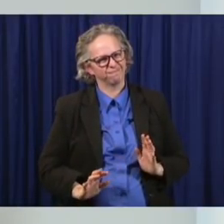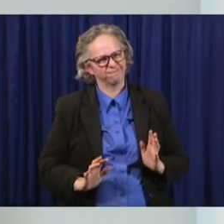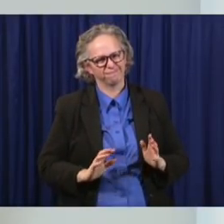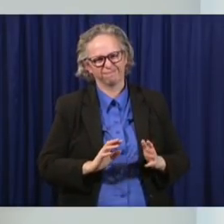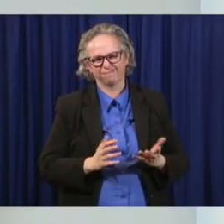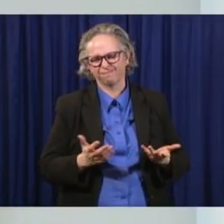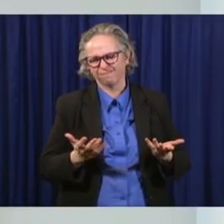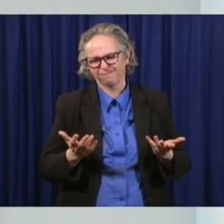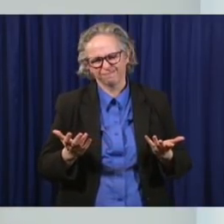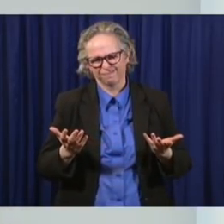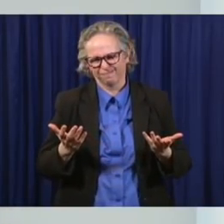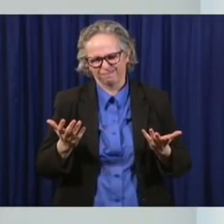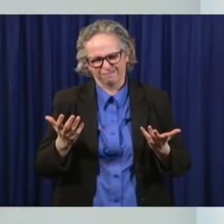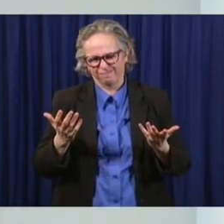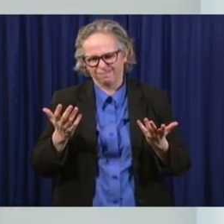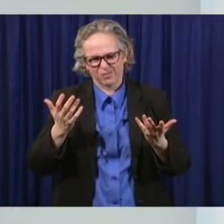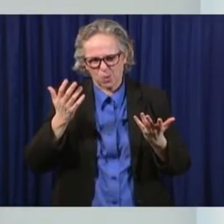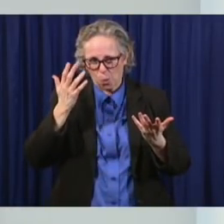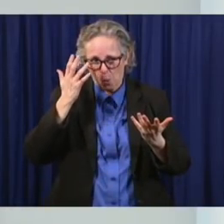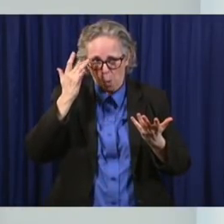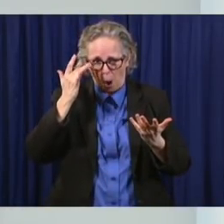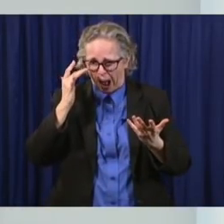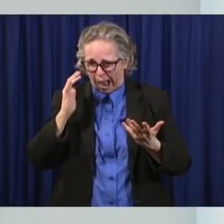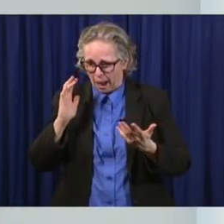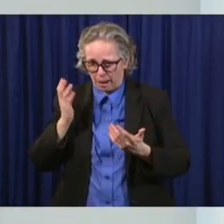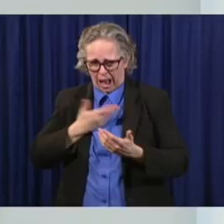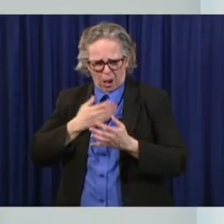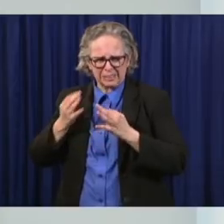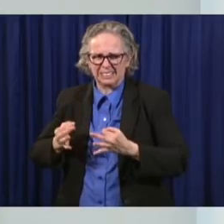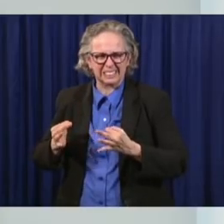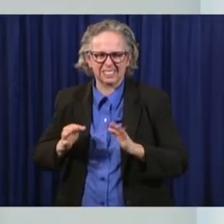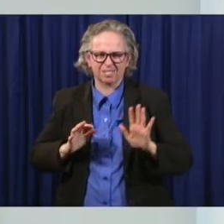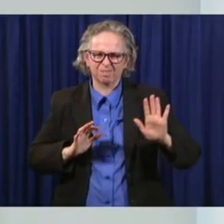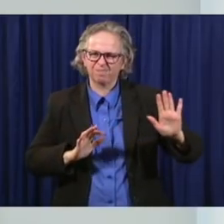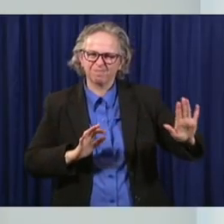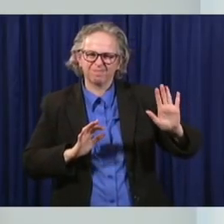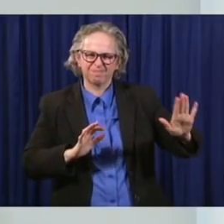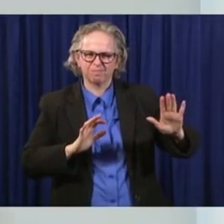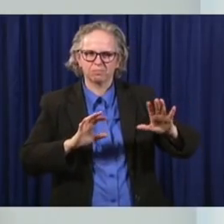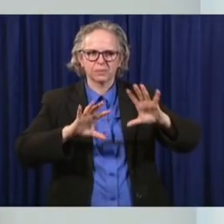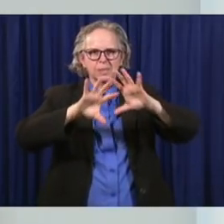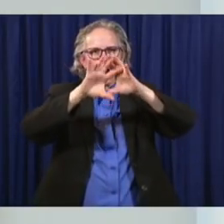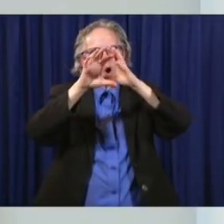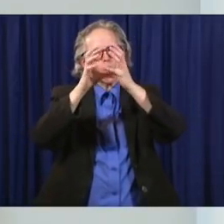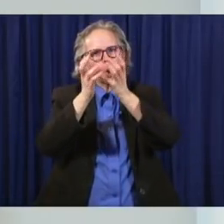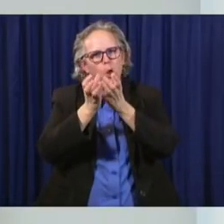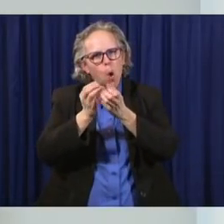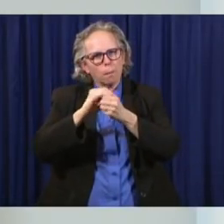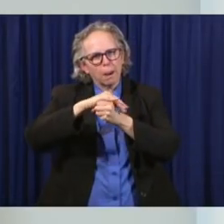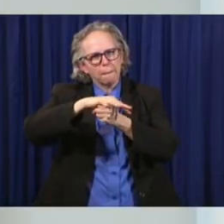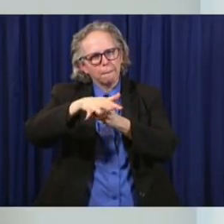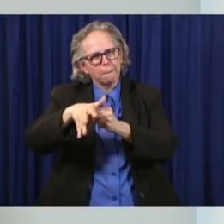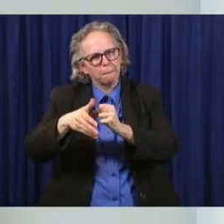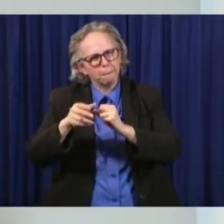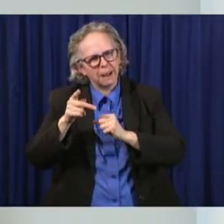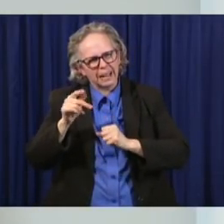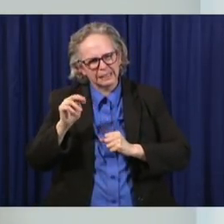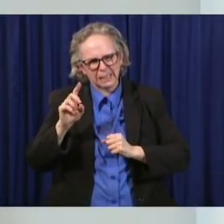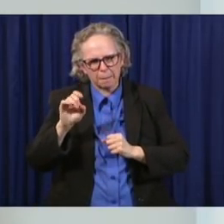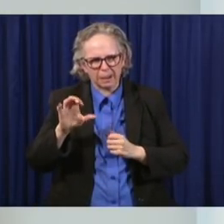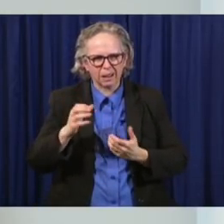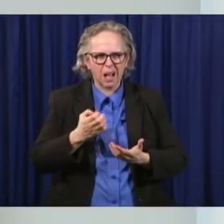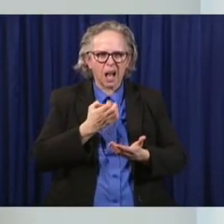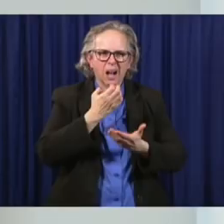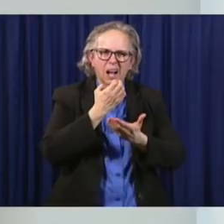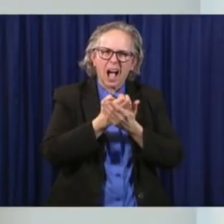global pandemic and a global economic recession. If you read about what's happening in other continents, in